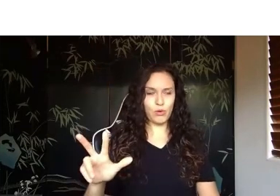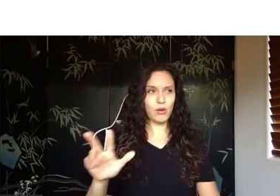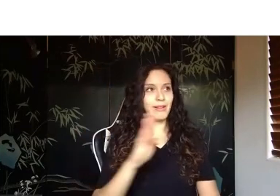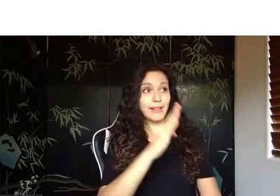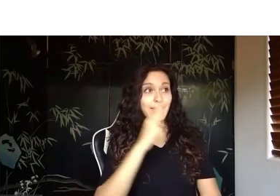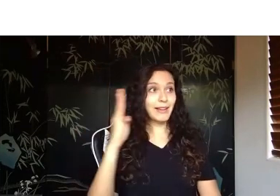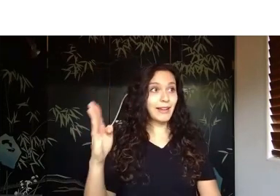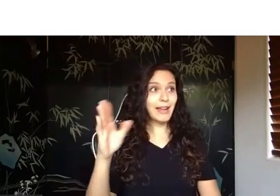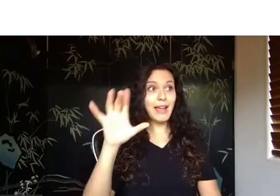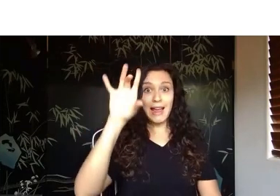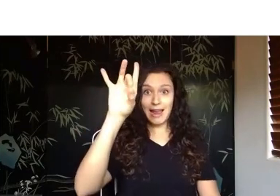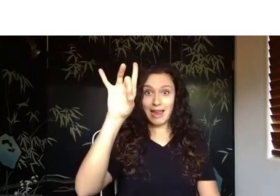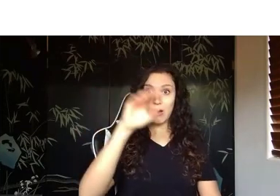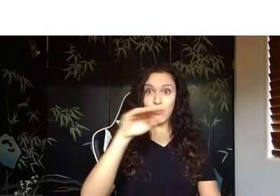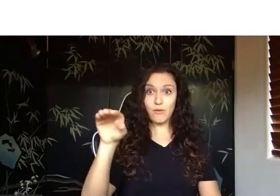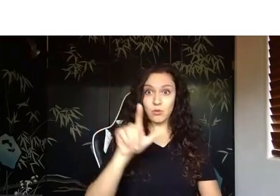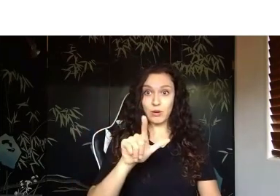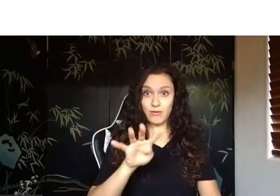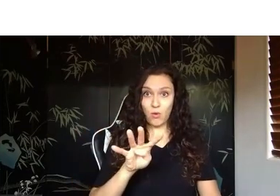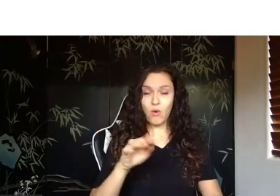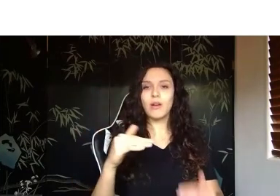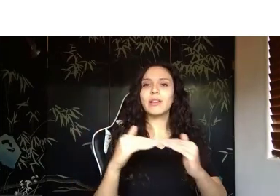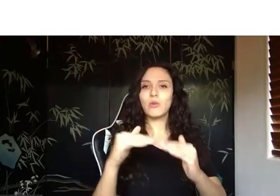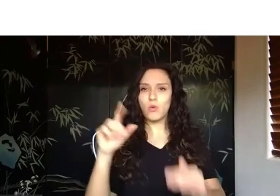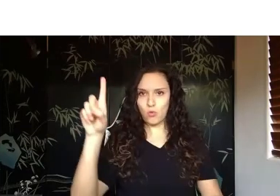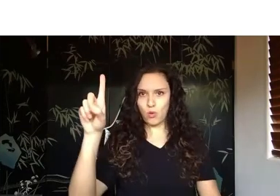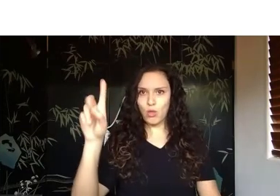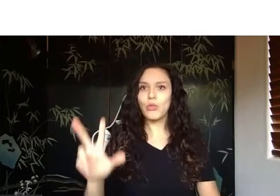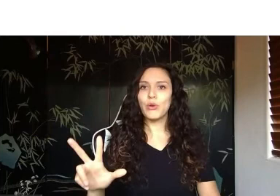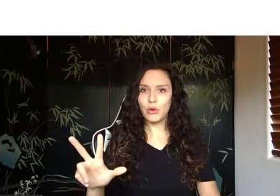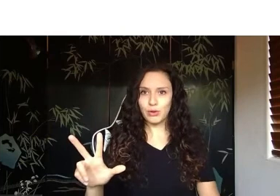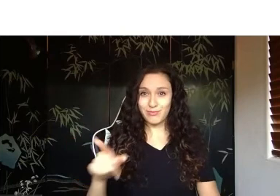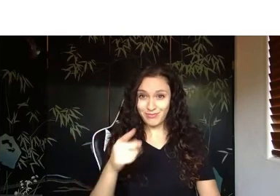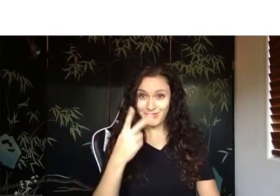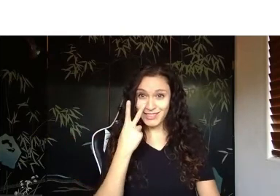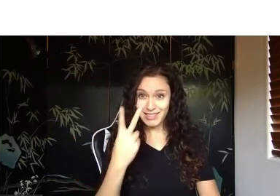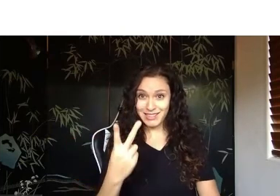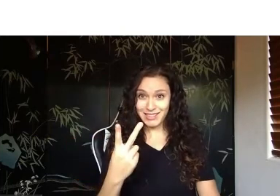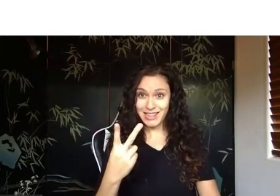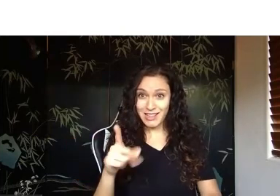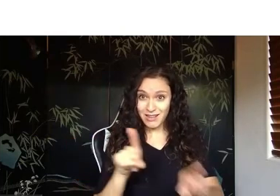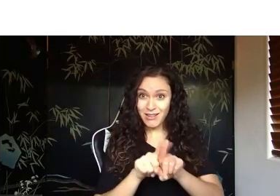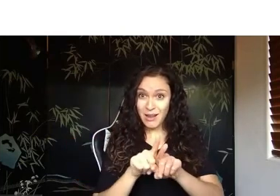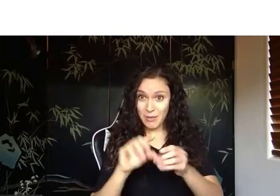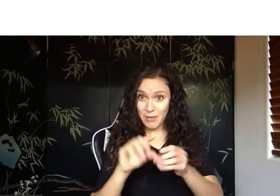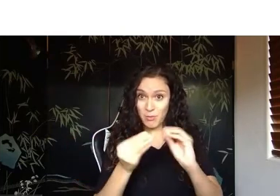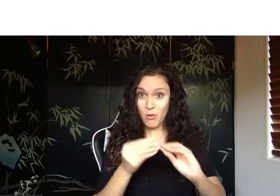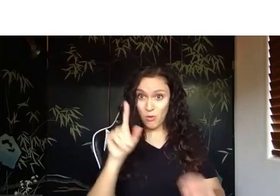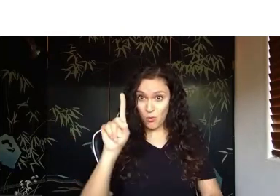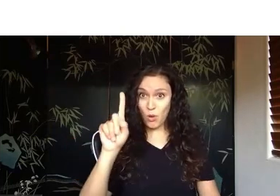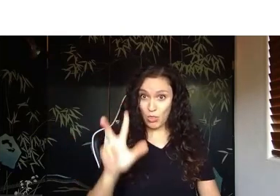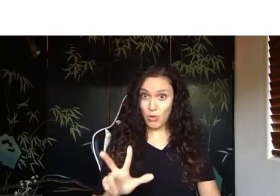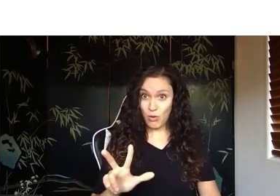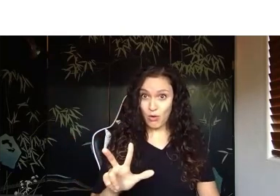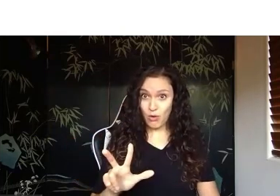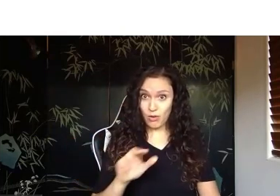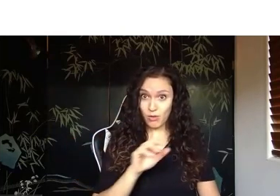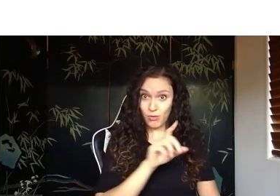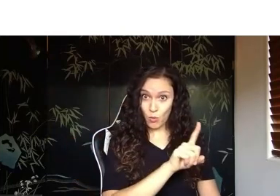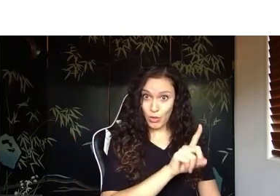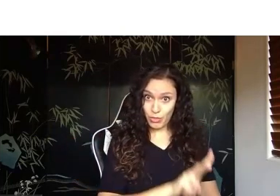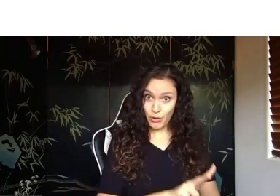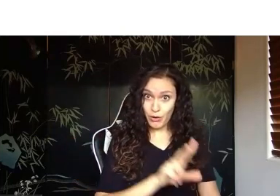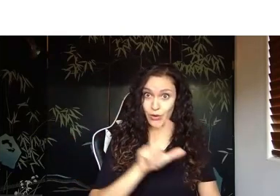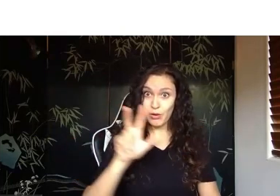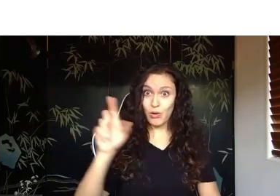18. That also makes 1/3. This one would be 8 over 24. That also makes 1/3. See how these